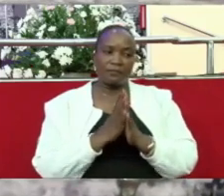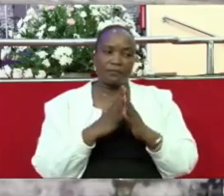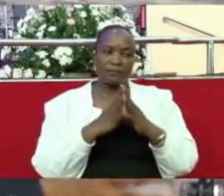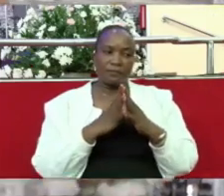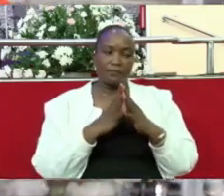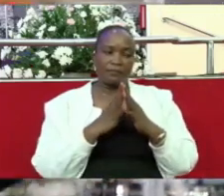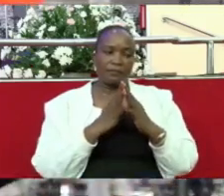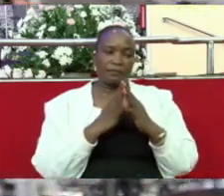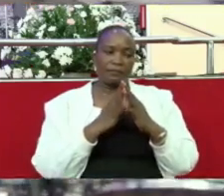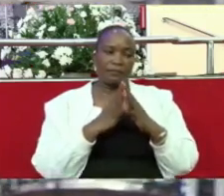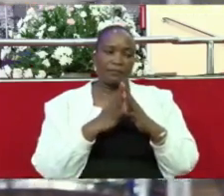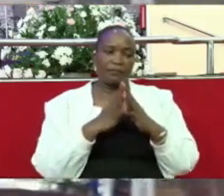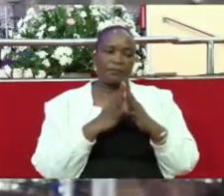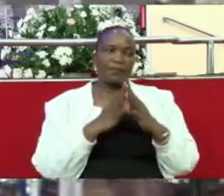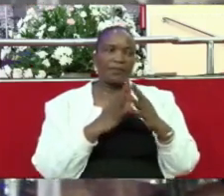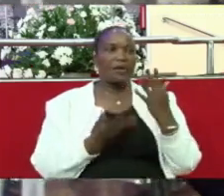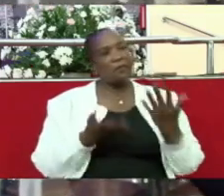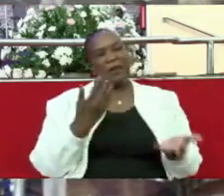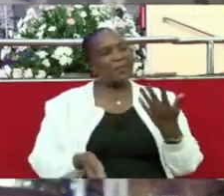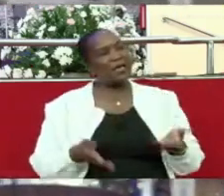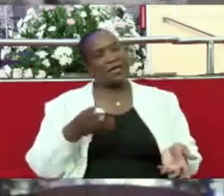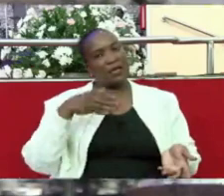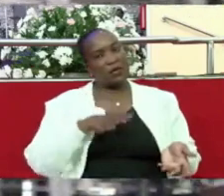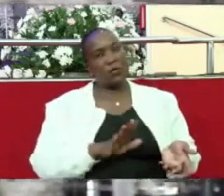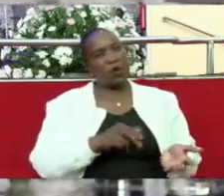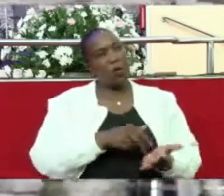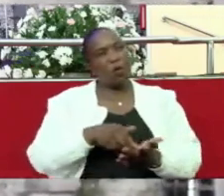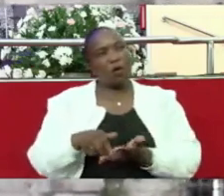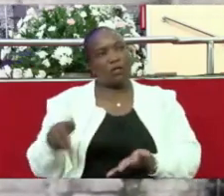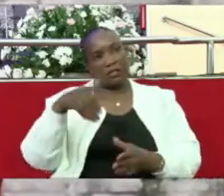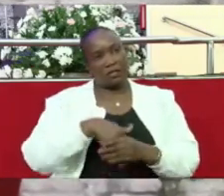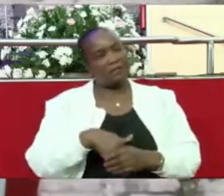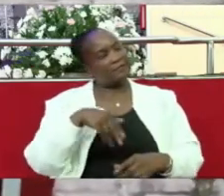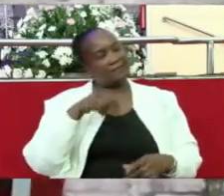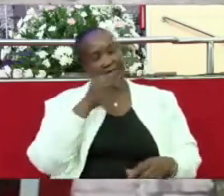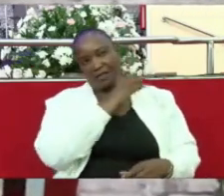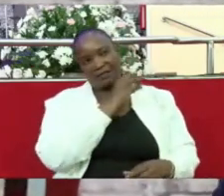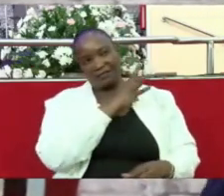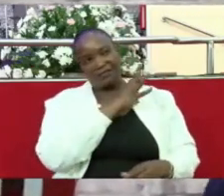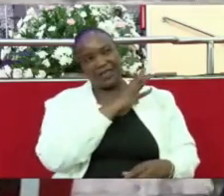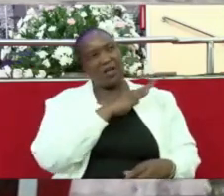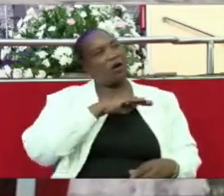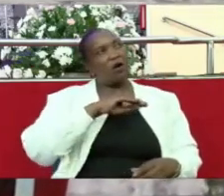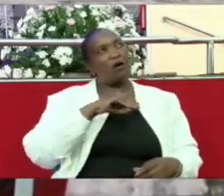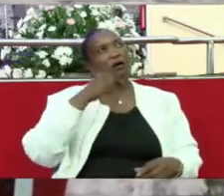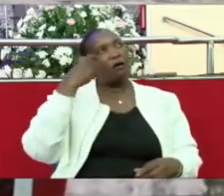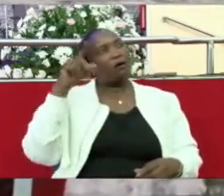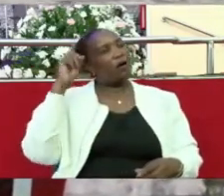have been walking in fear. As mountains before you, the Lord is our